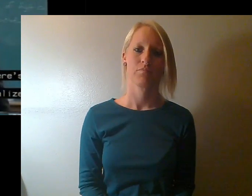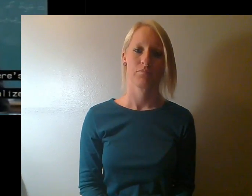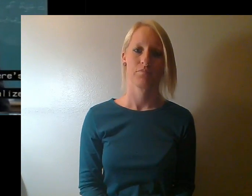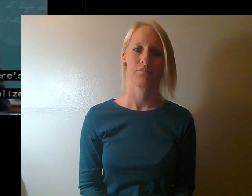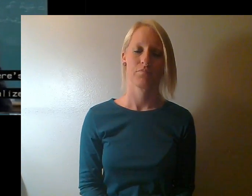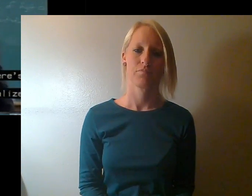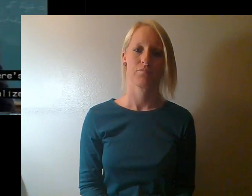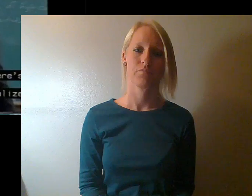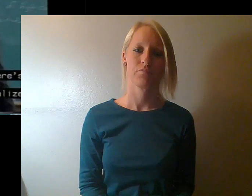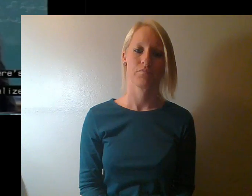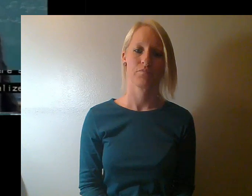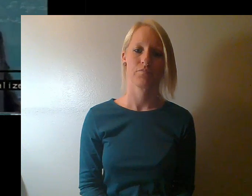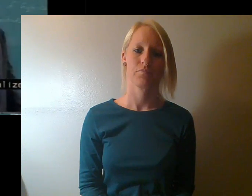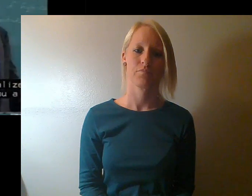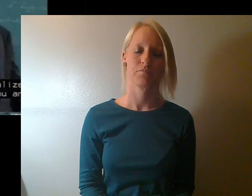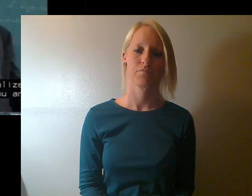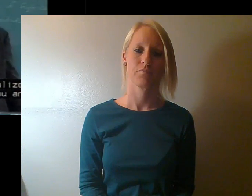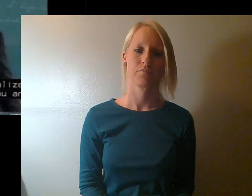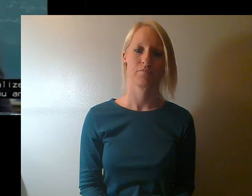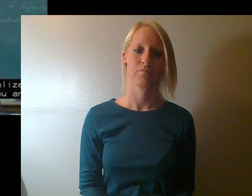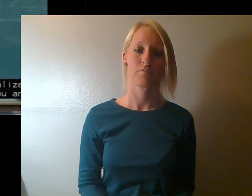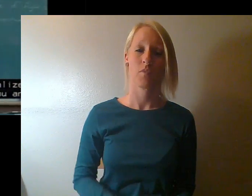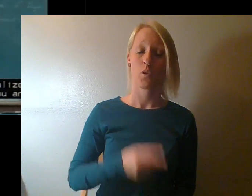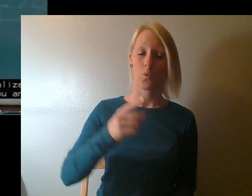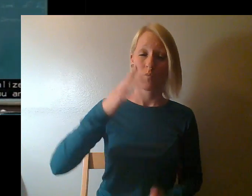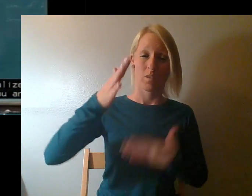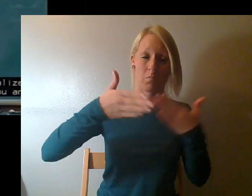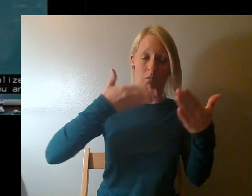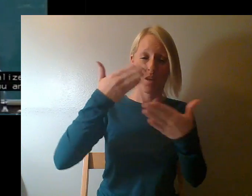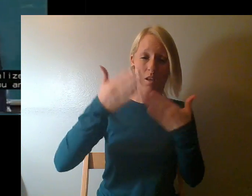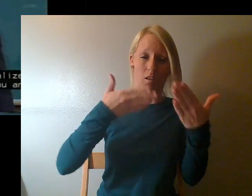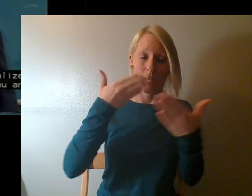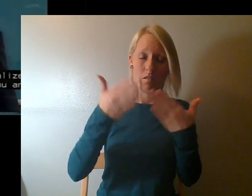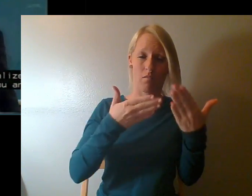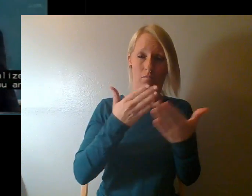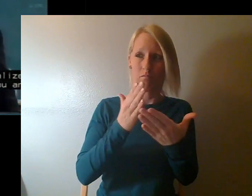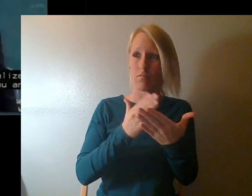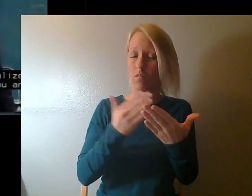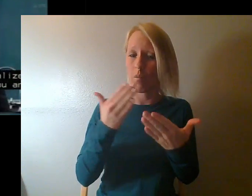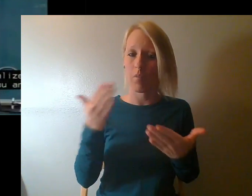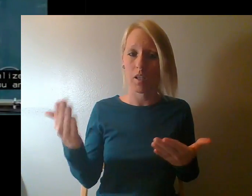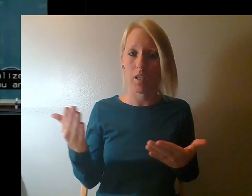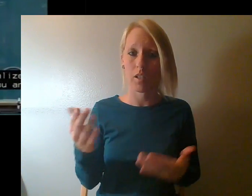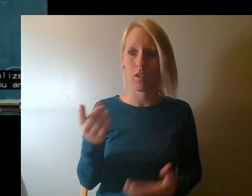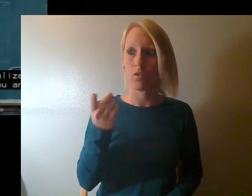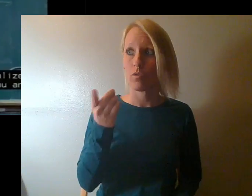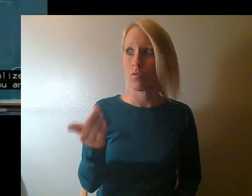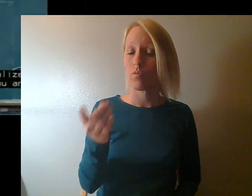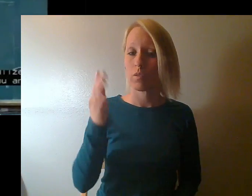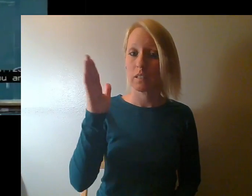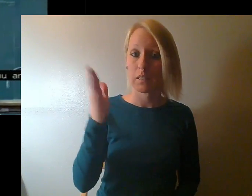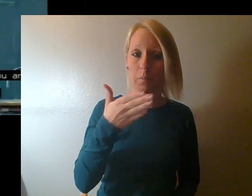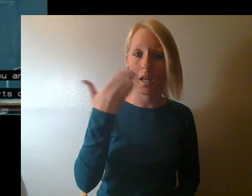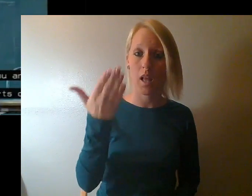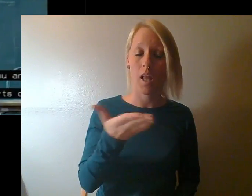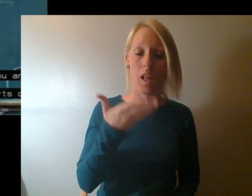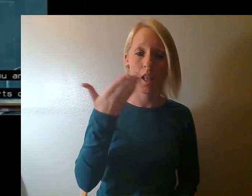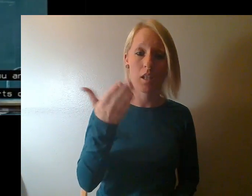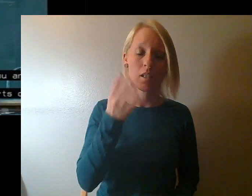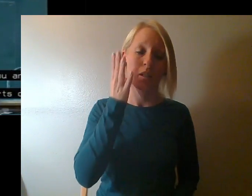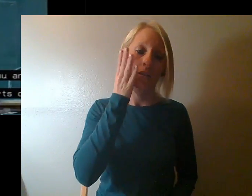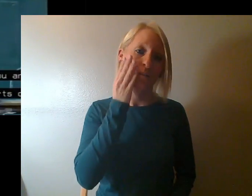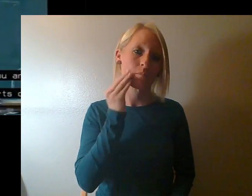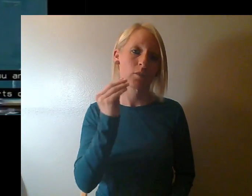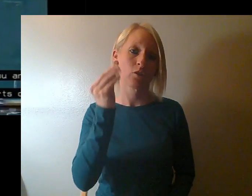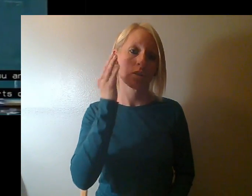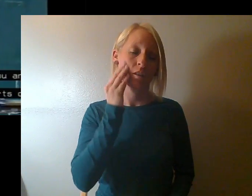realize. When you smell something, you are literally smelling or experiencing